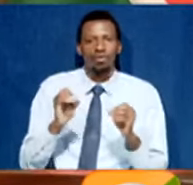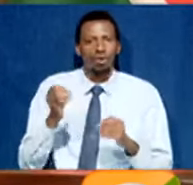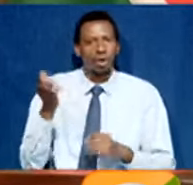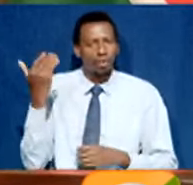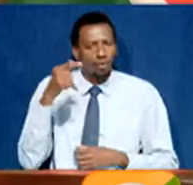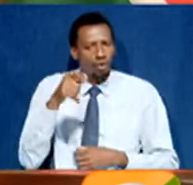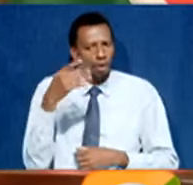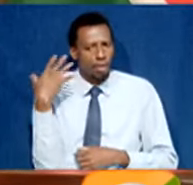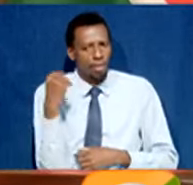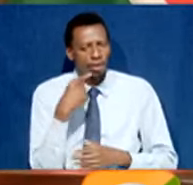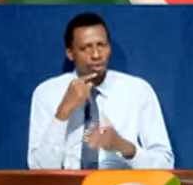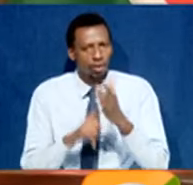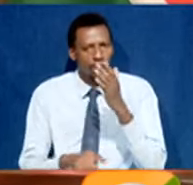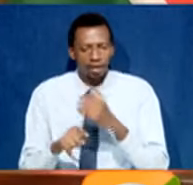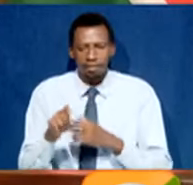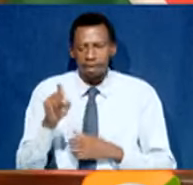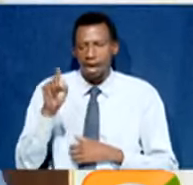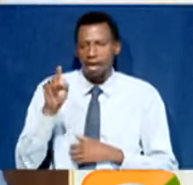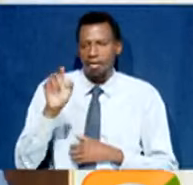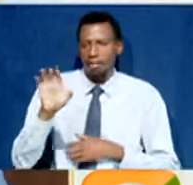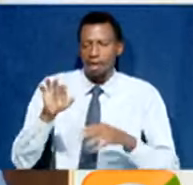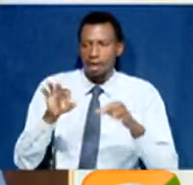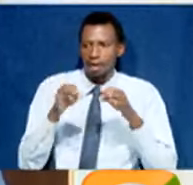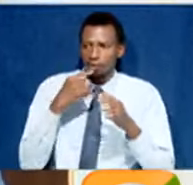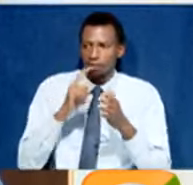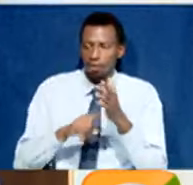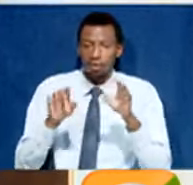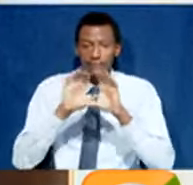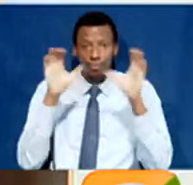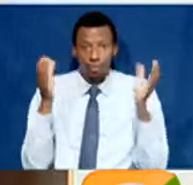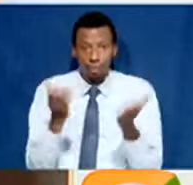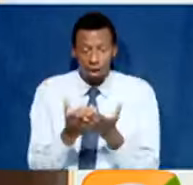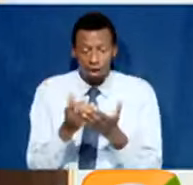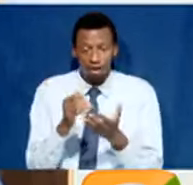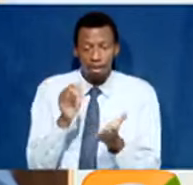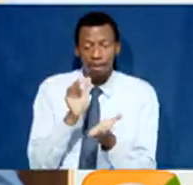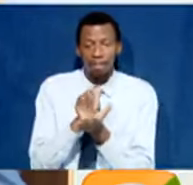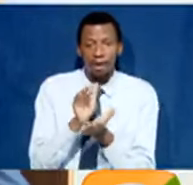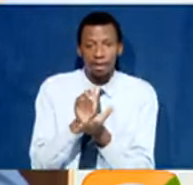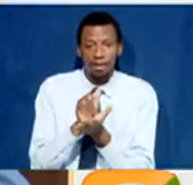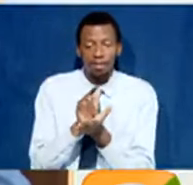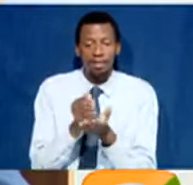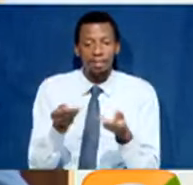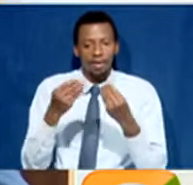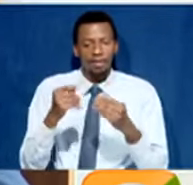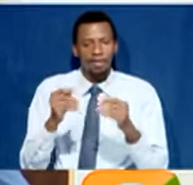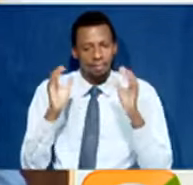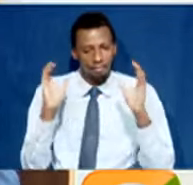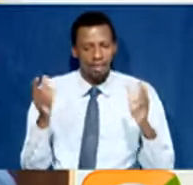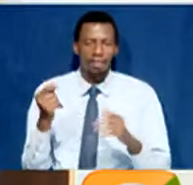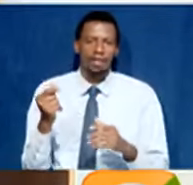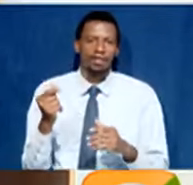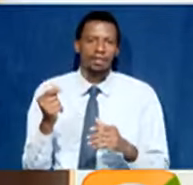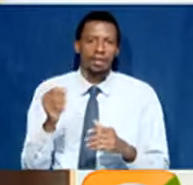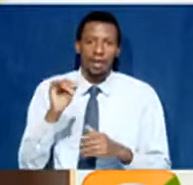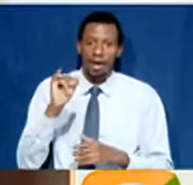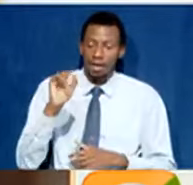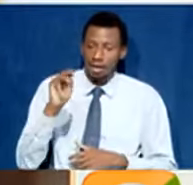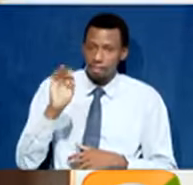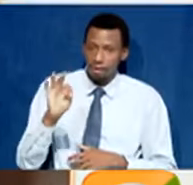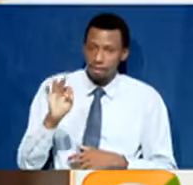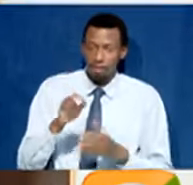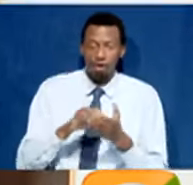that the World Bank is giving us 2 trillion shillings for the next 3 years. The IMF is giving us over 680 billion shillings.